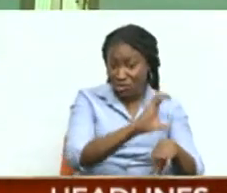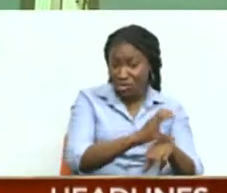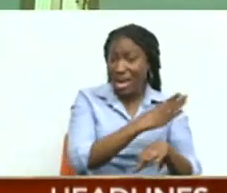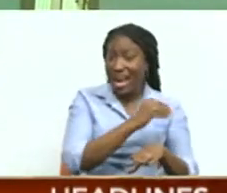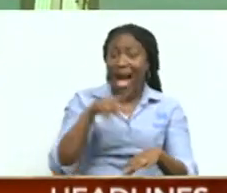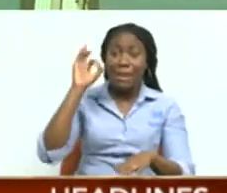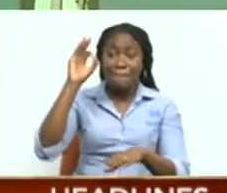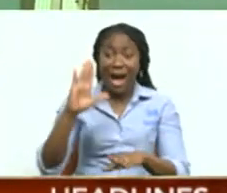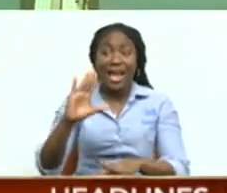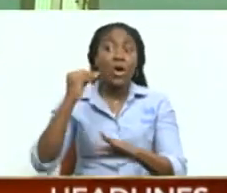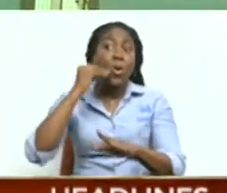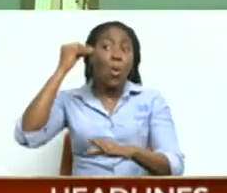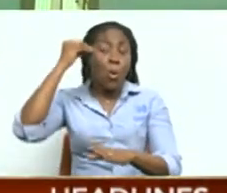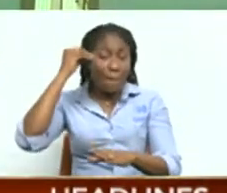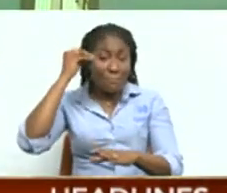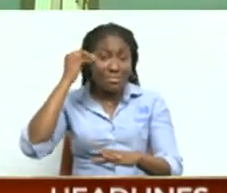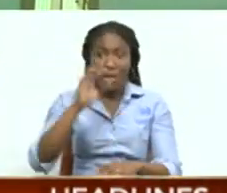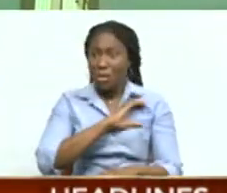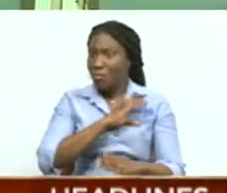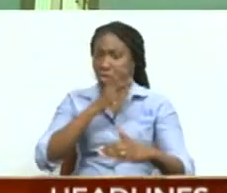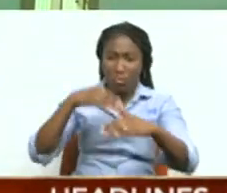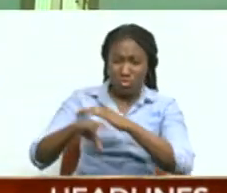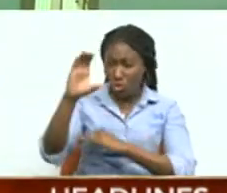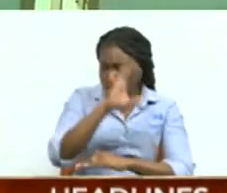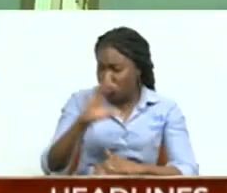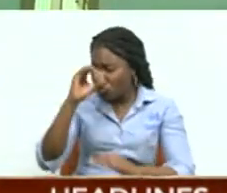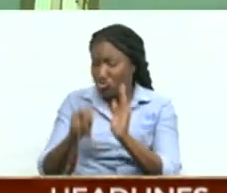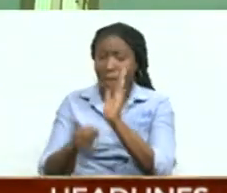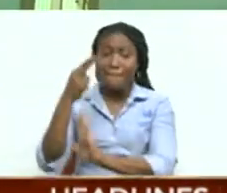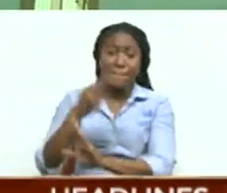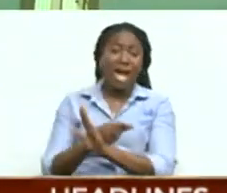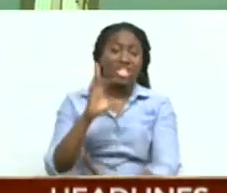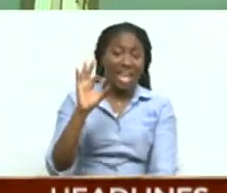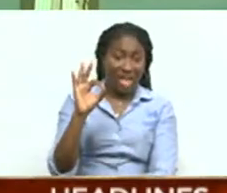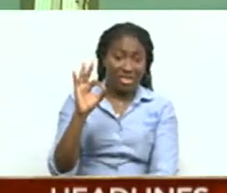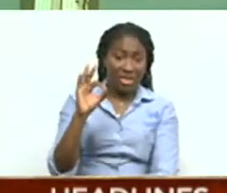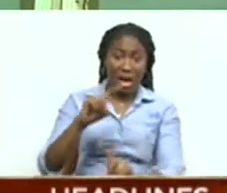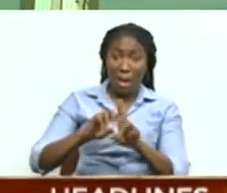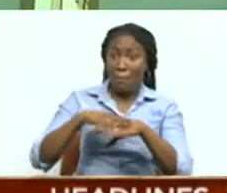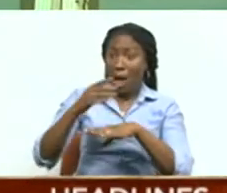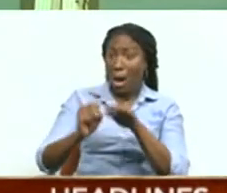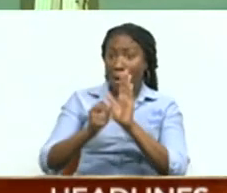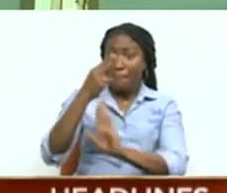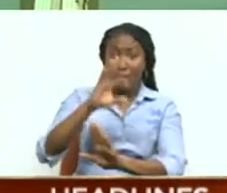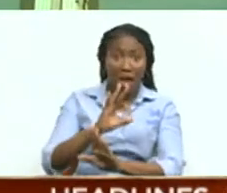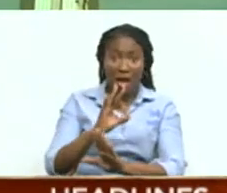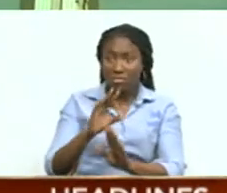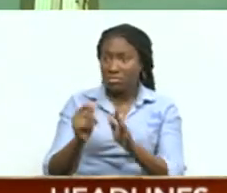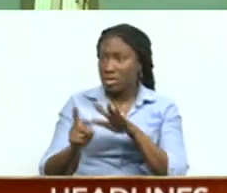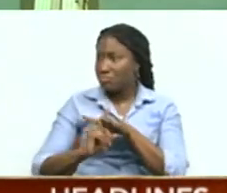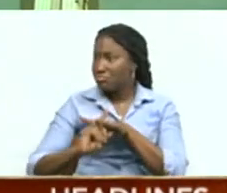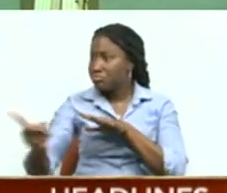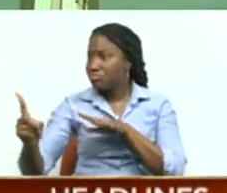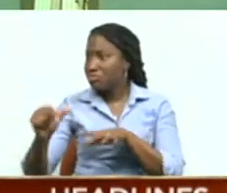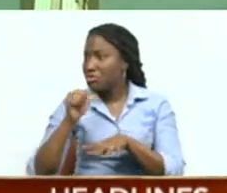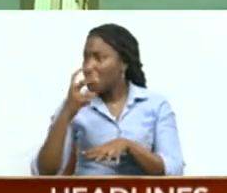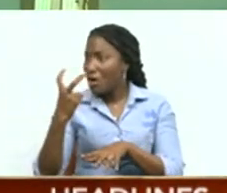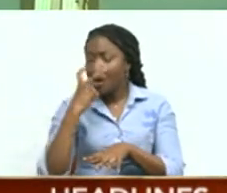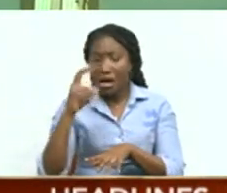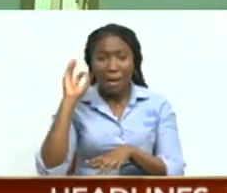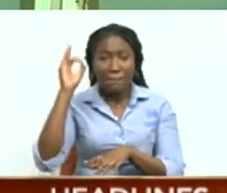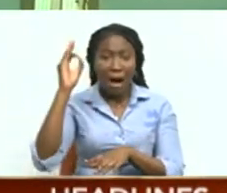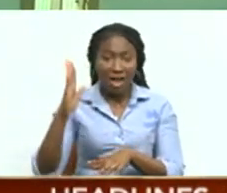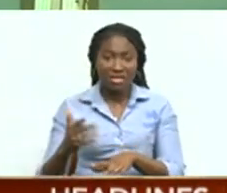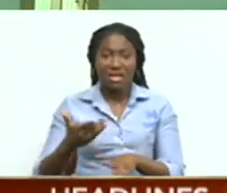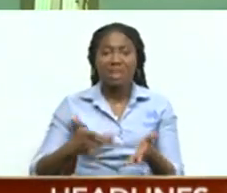about six buildings from here, was searched by police on March 9th. Since then, Pastor Brown has made himself scarce. He said that he's fearful